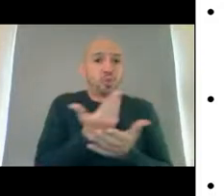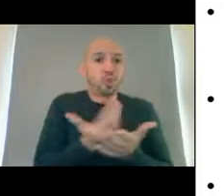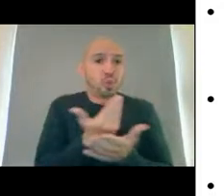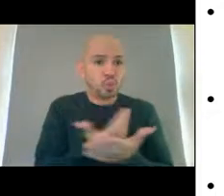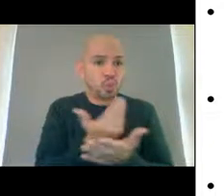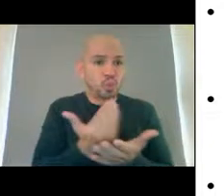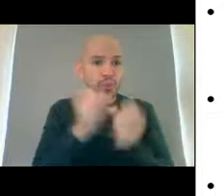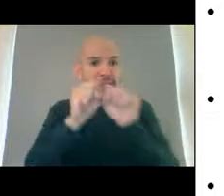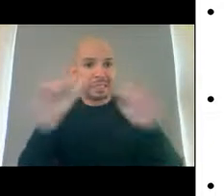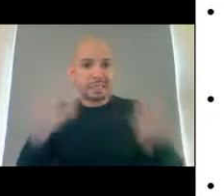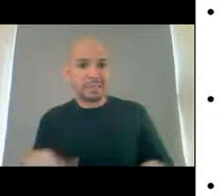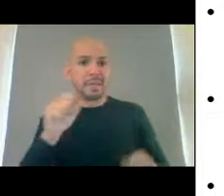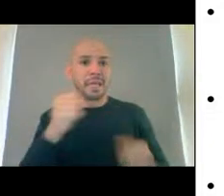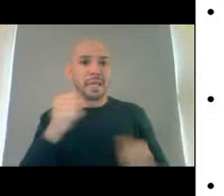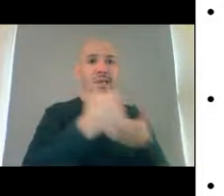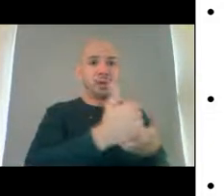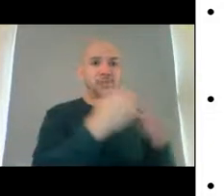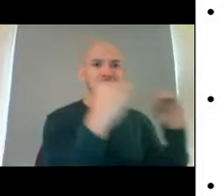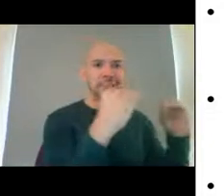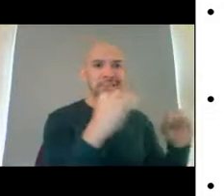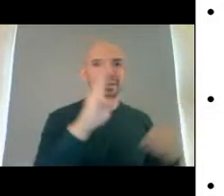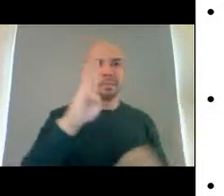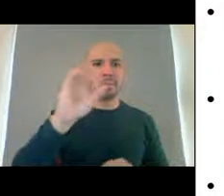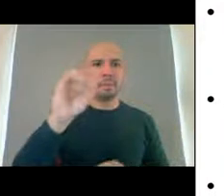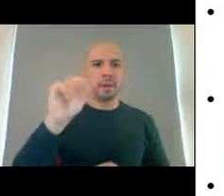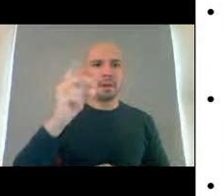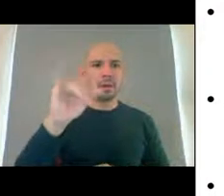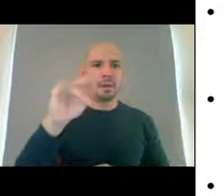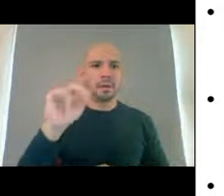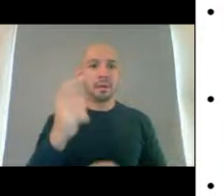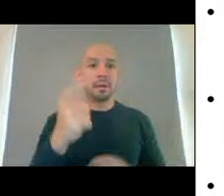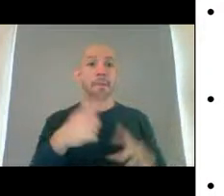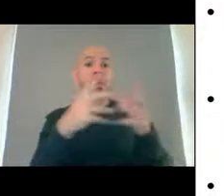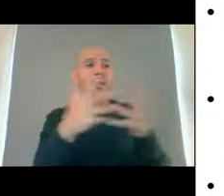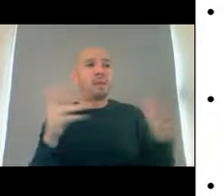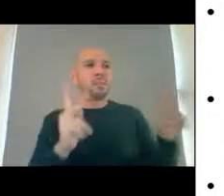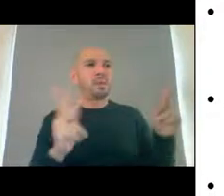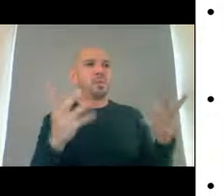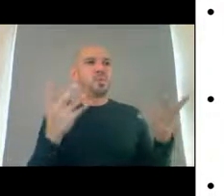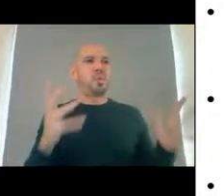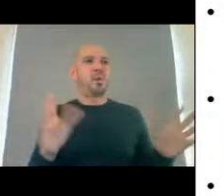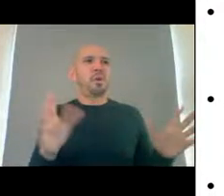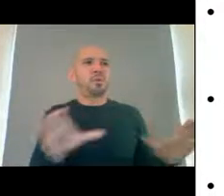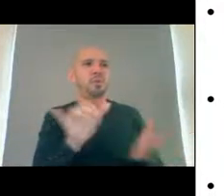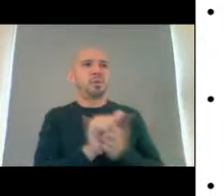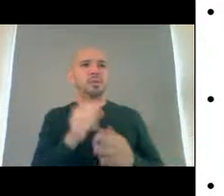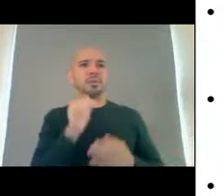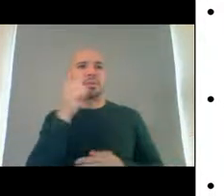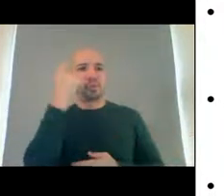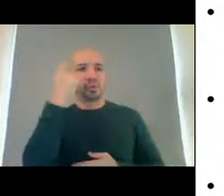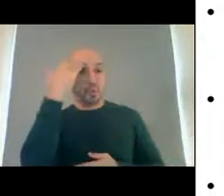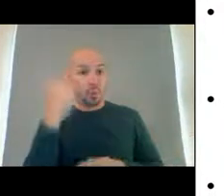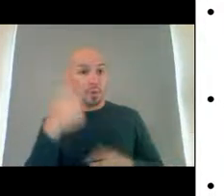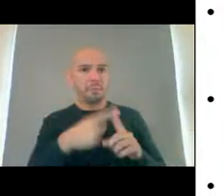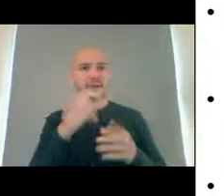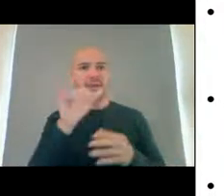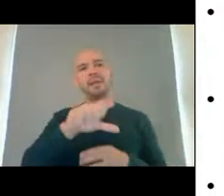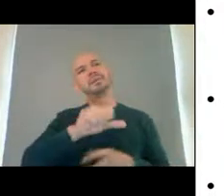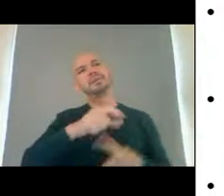organization got to sign a union agreement a lot of people don't want to do that um don't understand why but that's a different conversation for a different